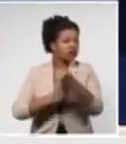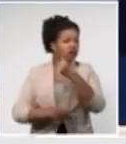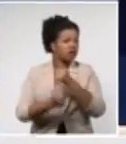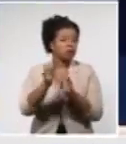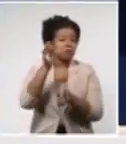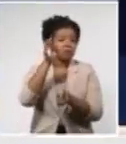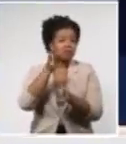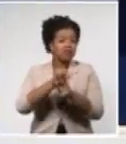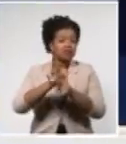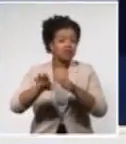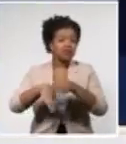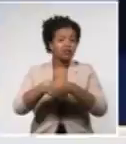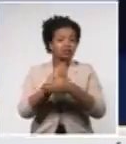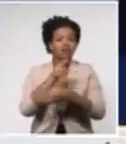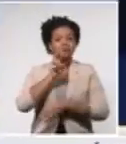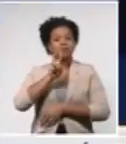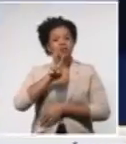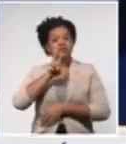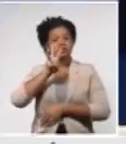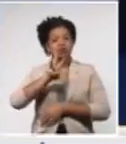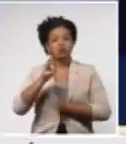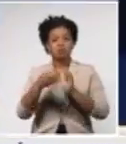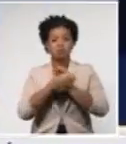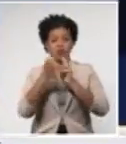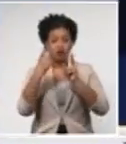was admitted on May 23rd.